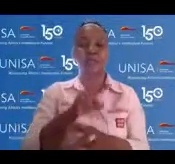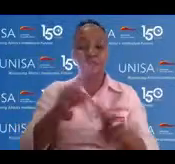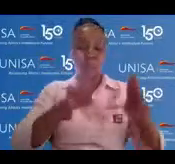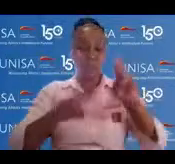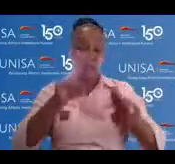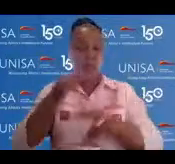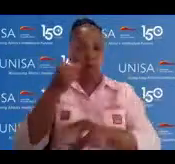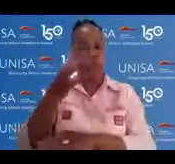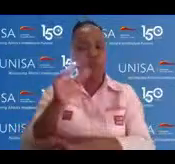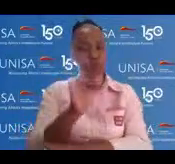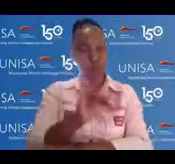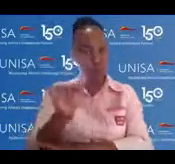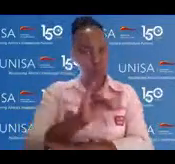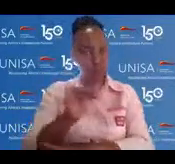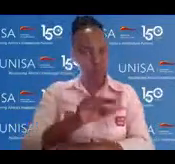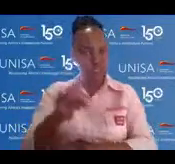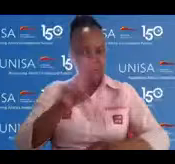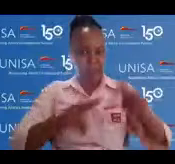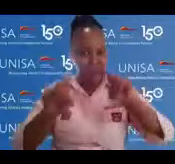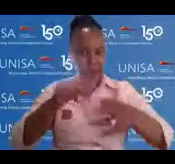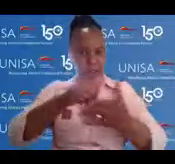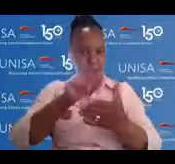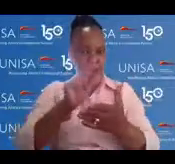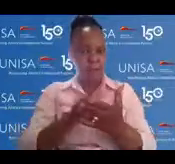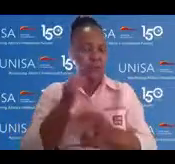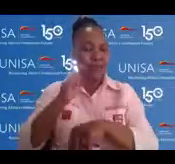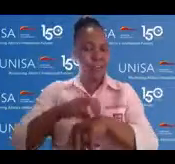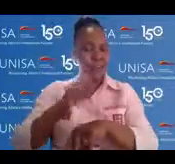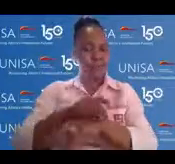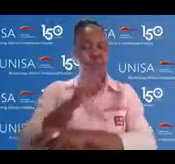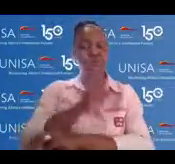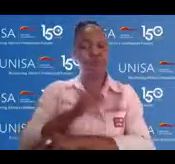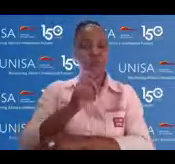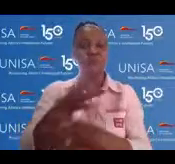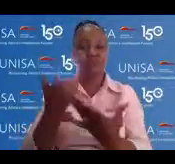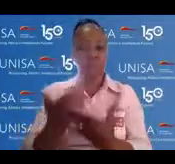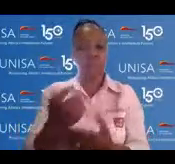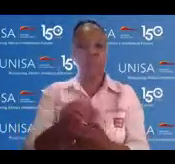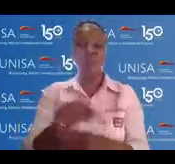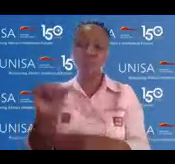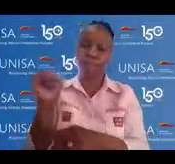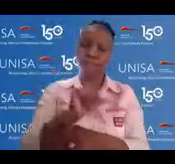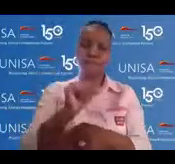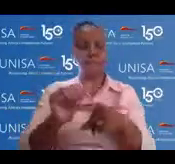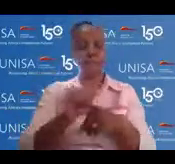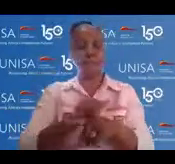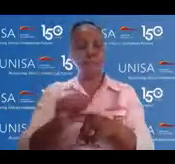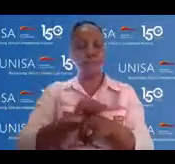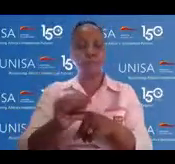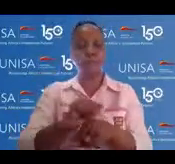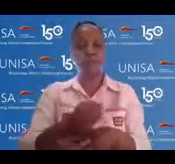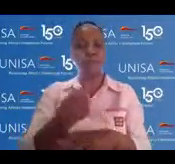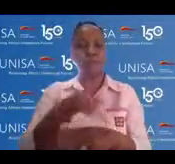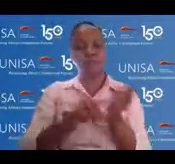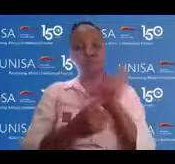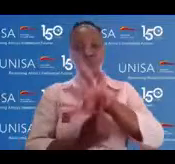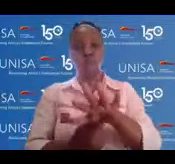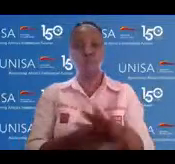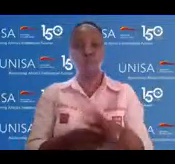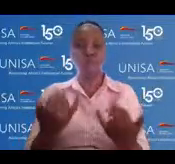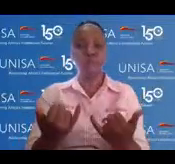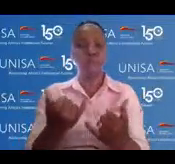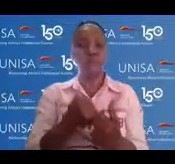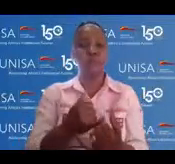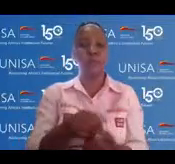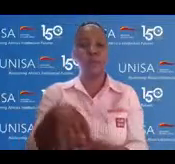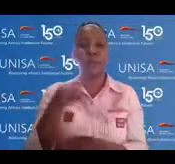tools you need to use, and then you come and practice them. So for what I'm going to show you guys, Moodle proctoring, this is